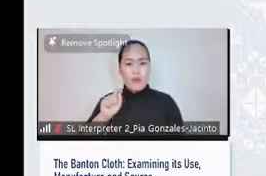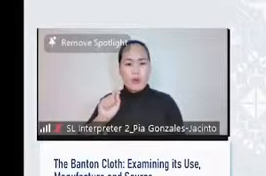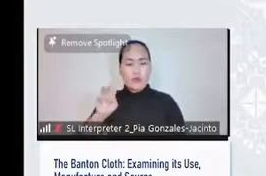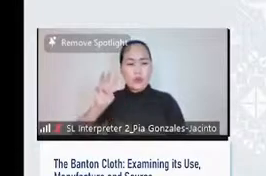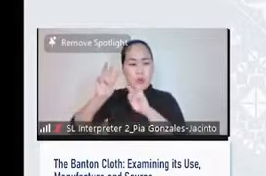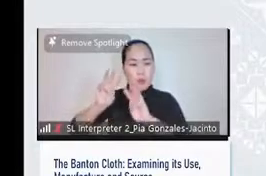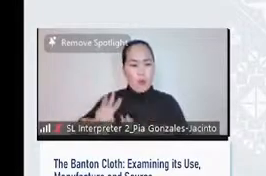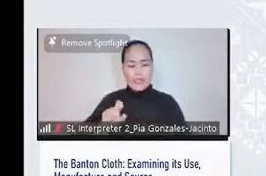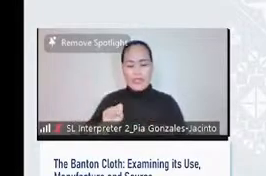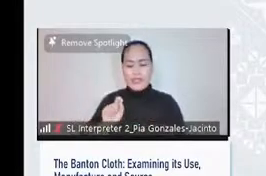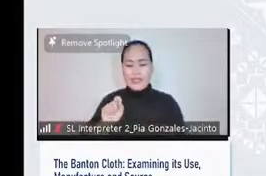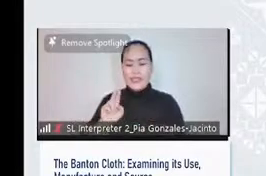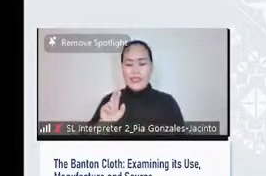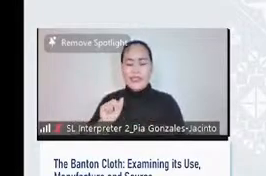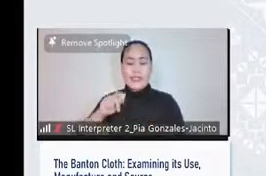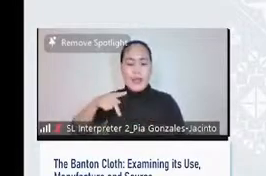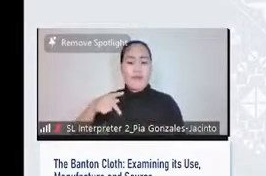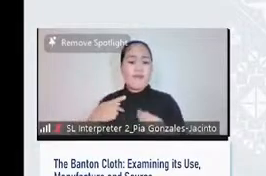weaver.